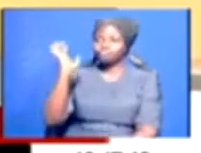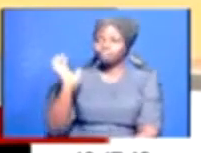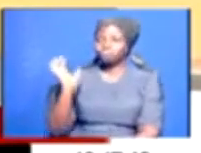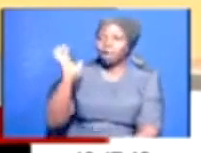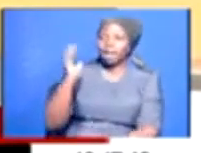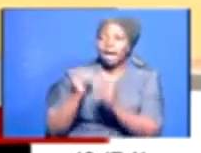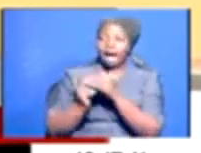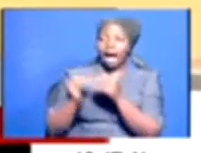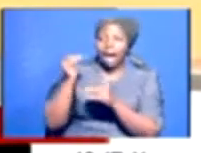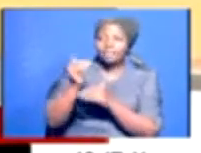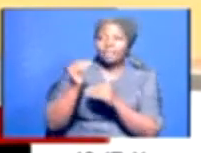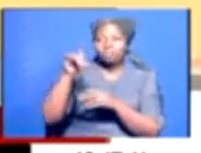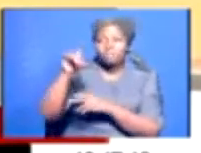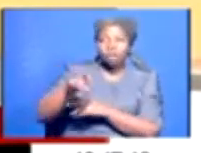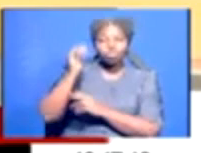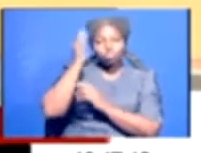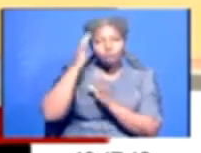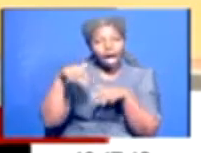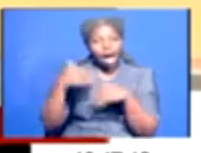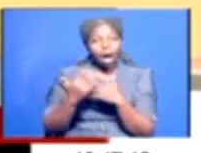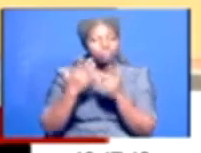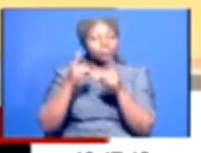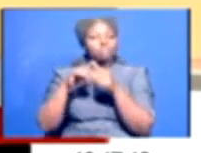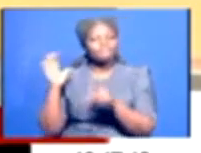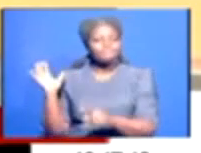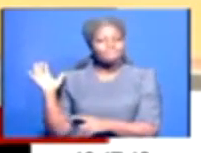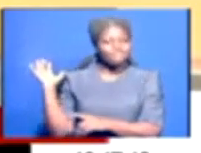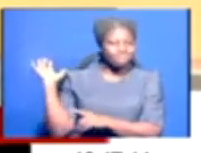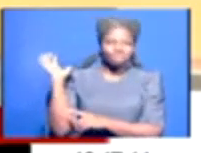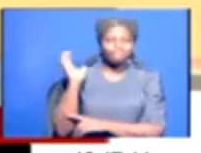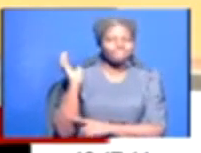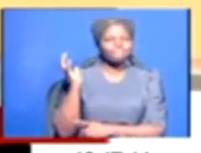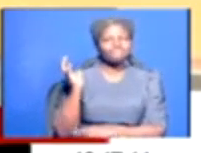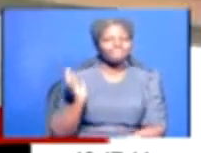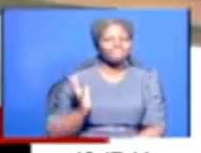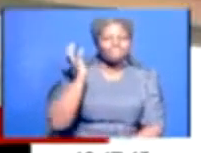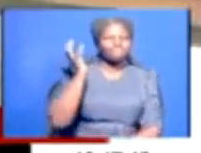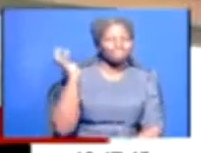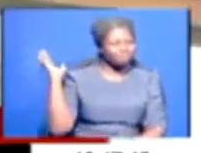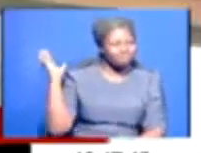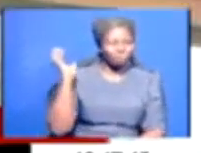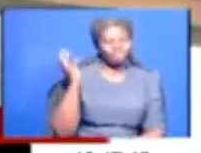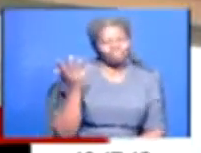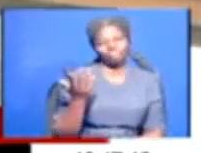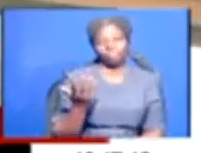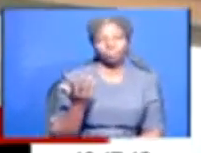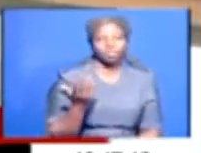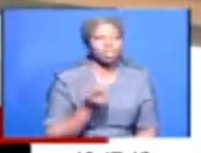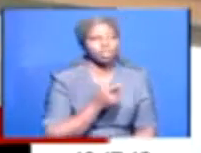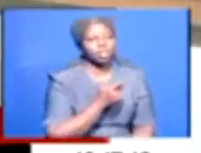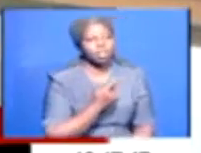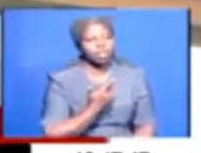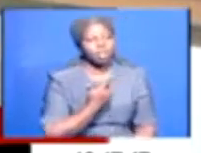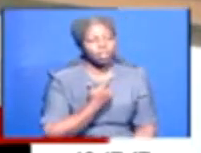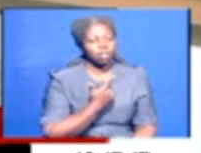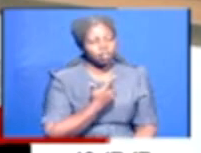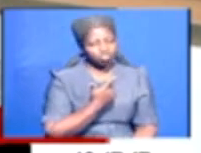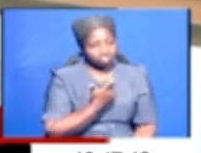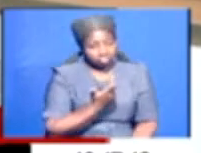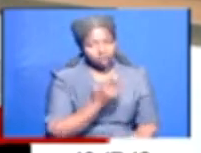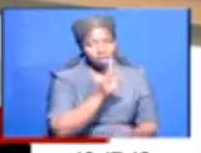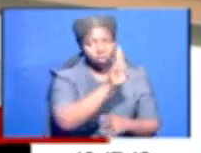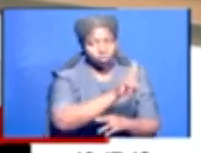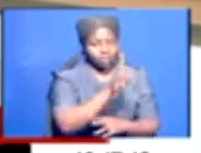to throw the shot put. Yes. Yeah. So tell us what you, maybe you just using a hand